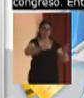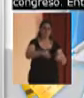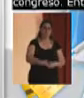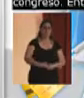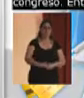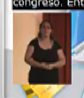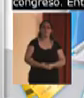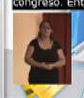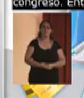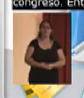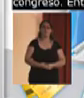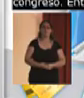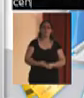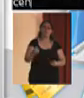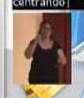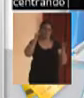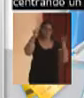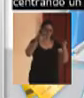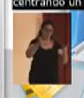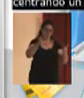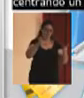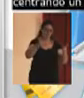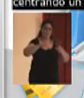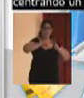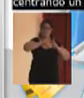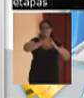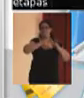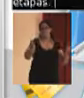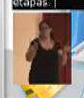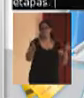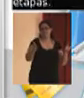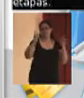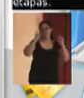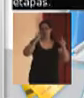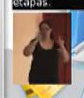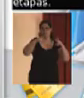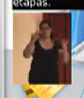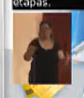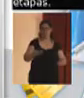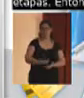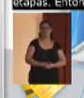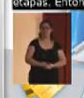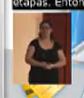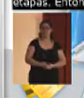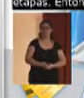university level. We are mainly focusing on these first